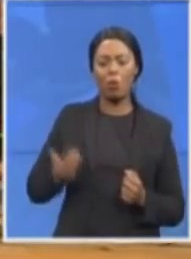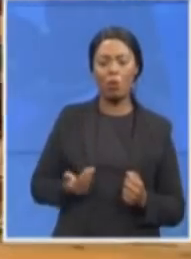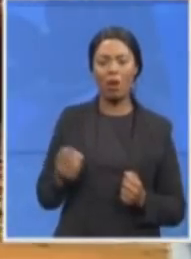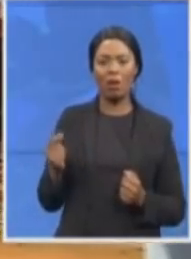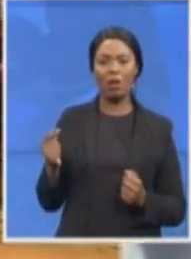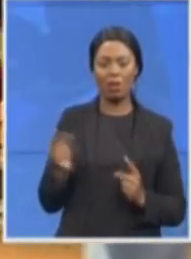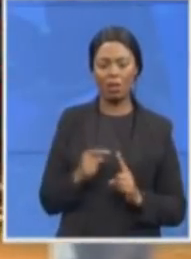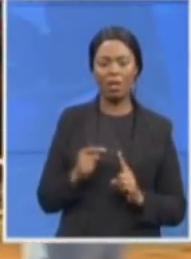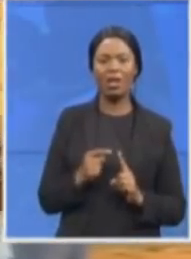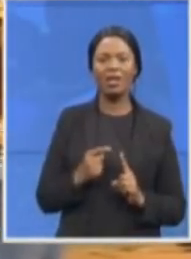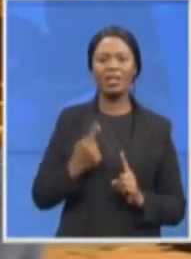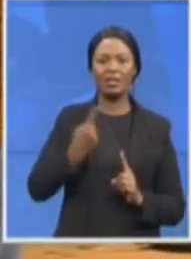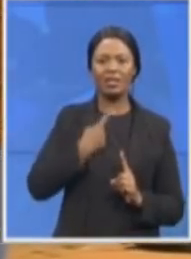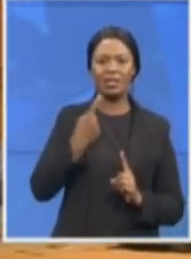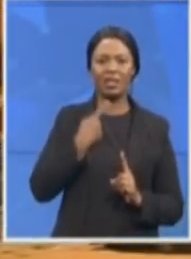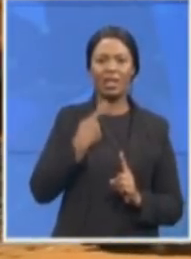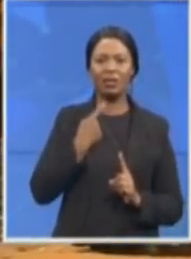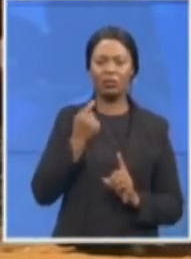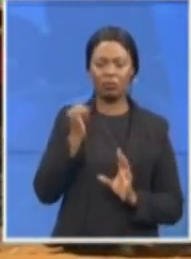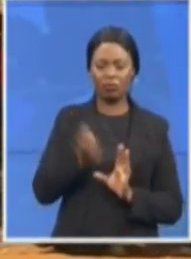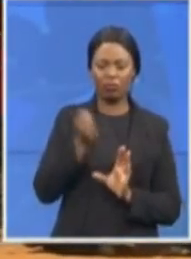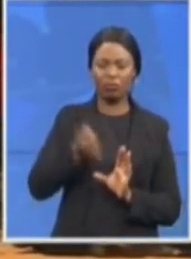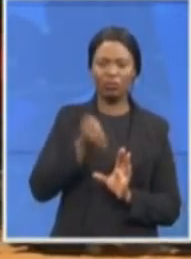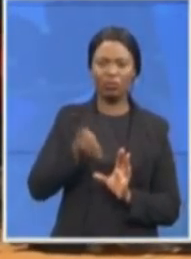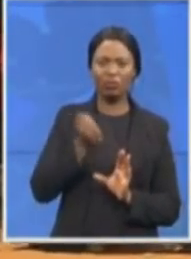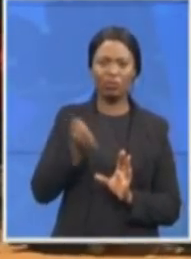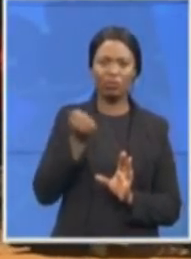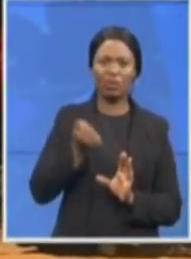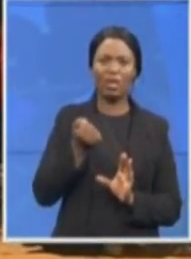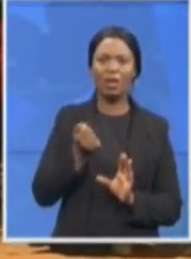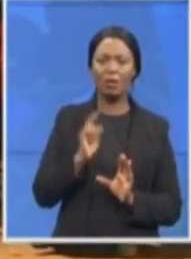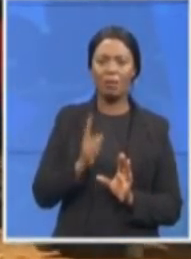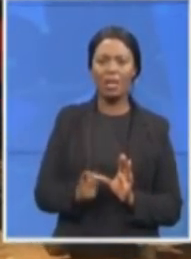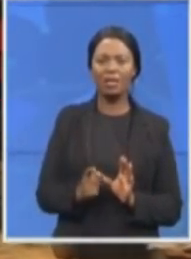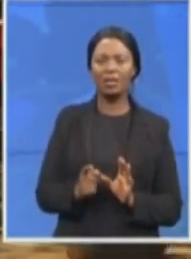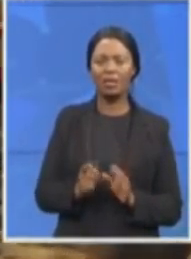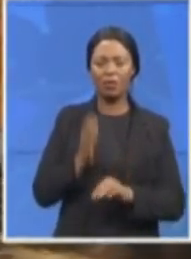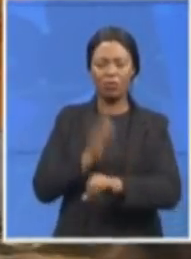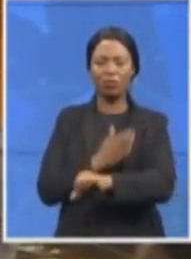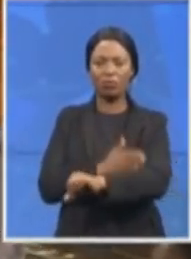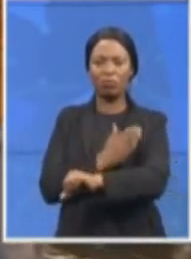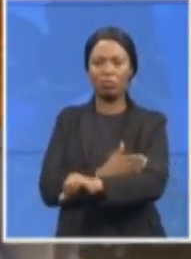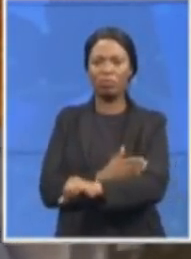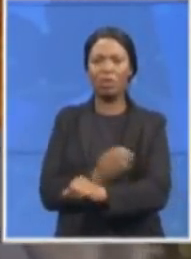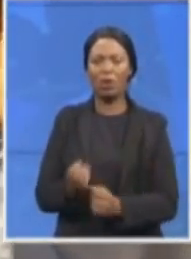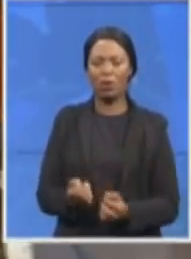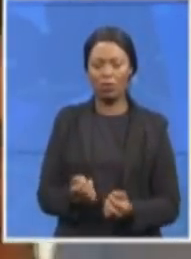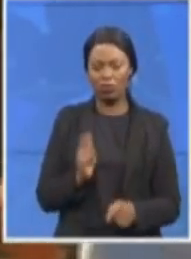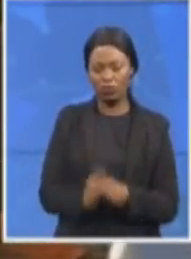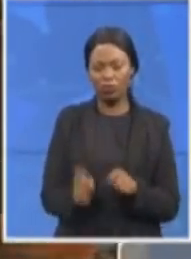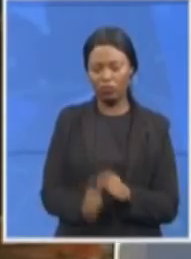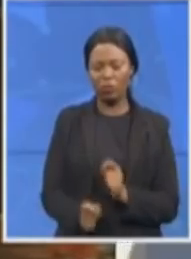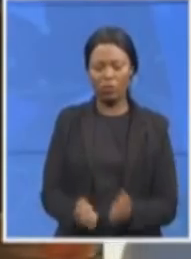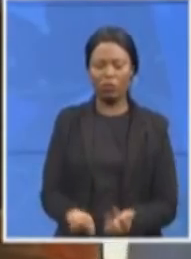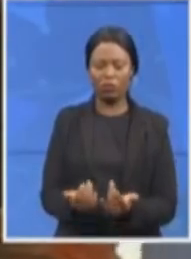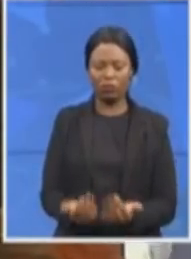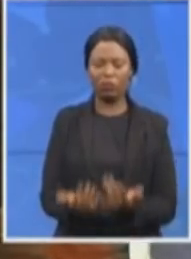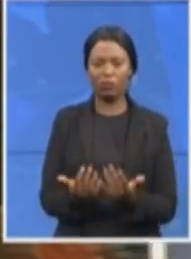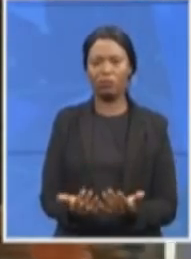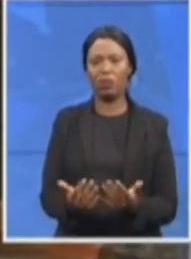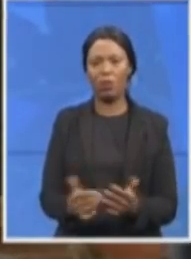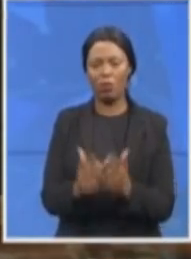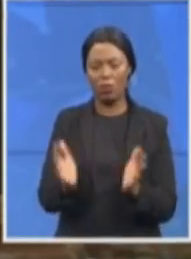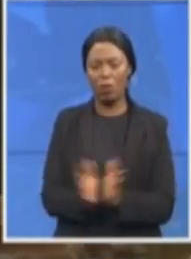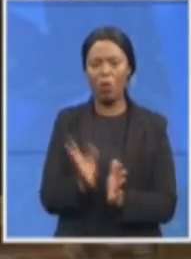make makeshift fires. They've had to make makeshift water. They're distributing food, bread. I mean, you can see some